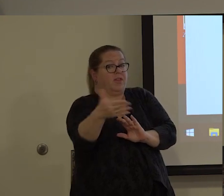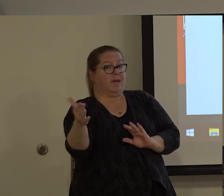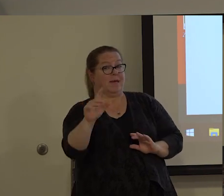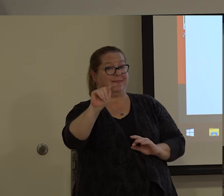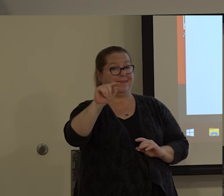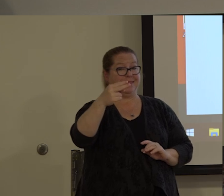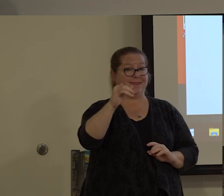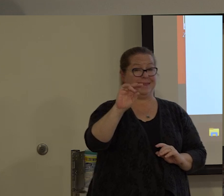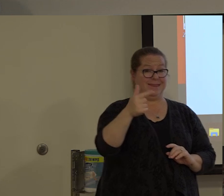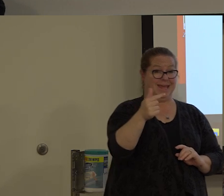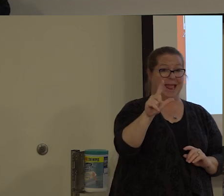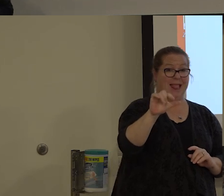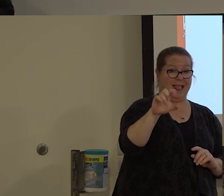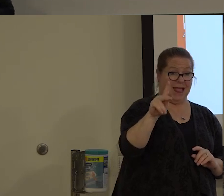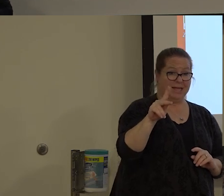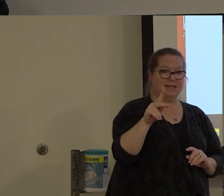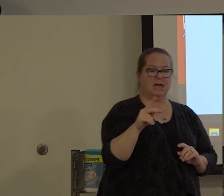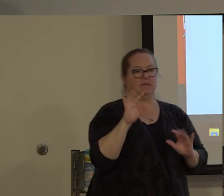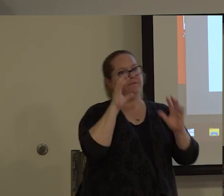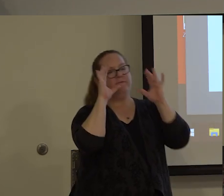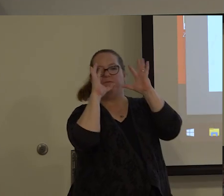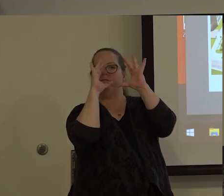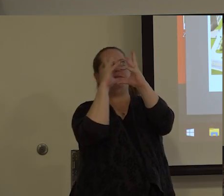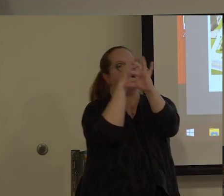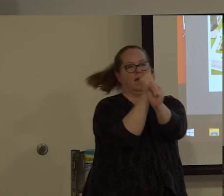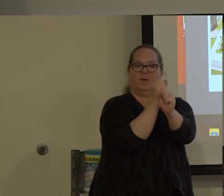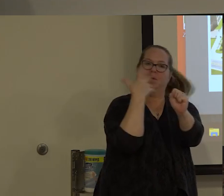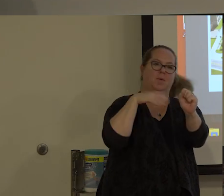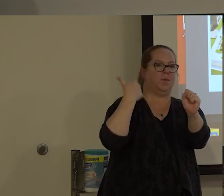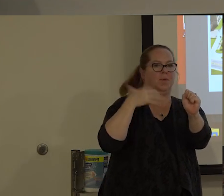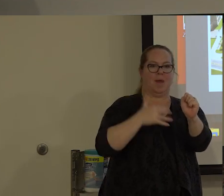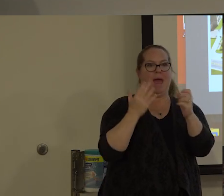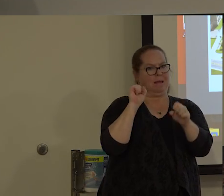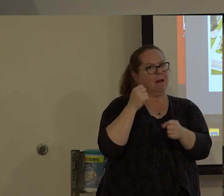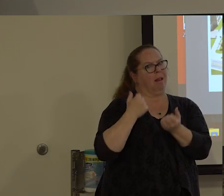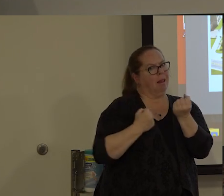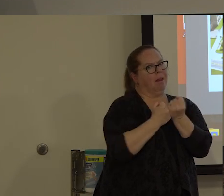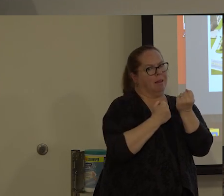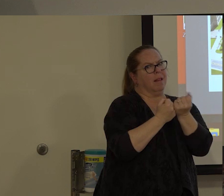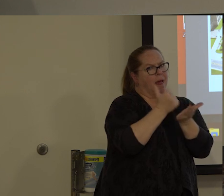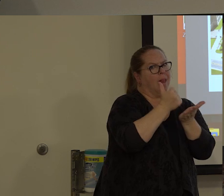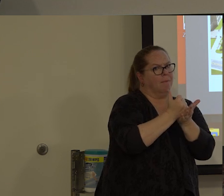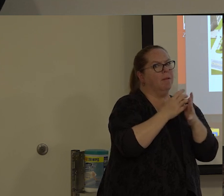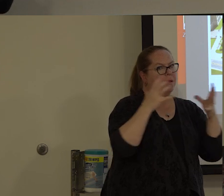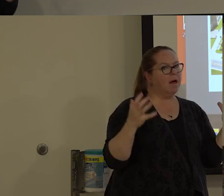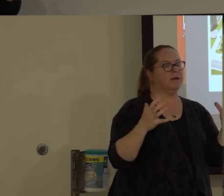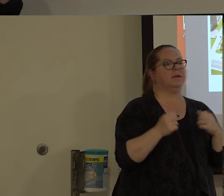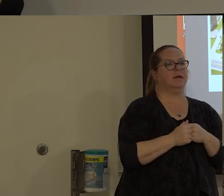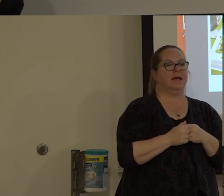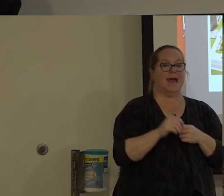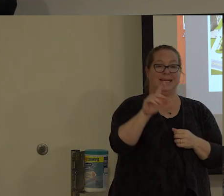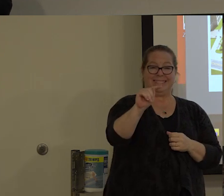ThingLink that I think is fascinating and could be very useful in some sort of innovative ways. This text